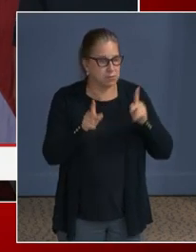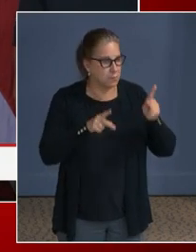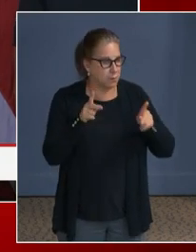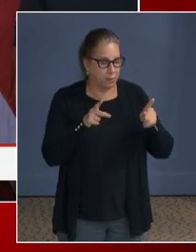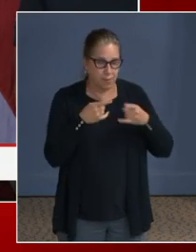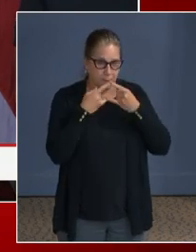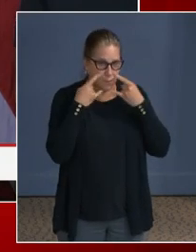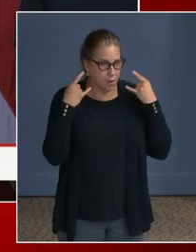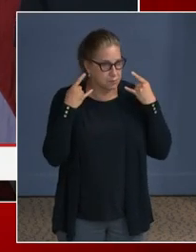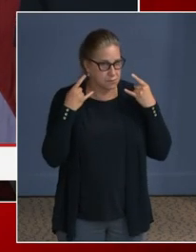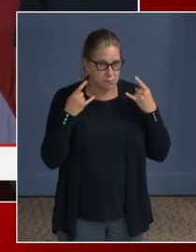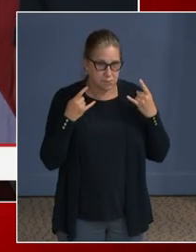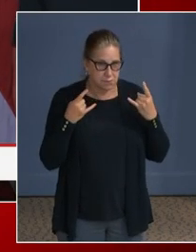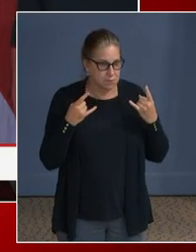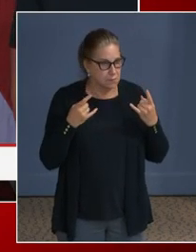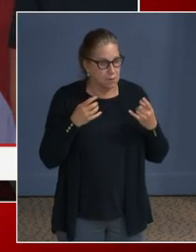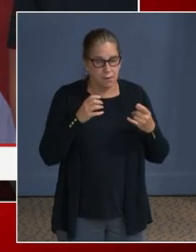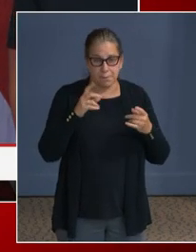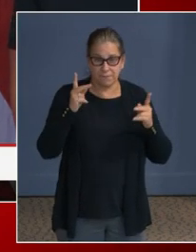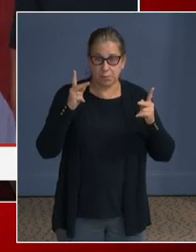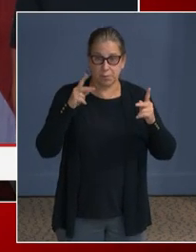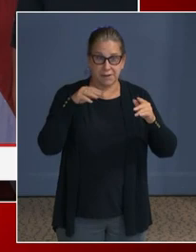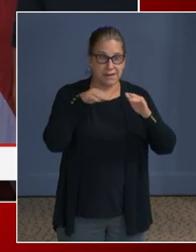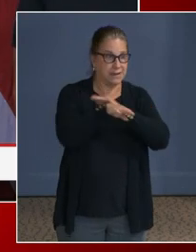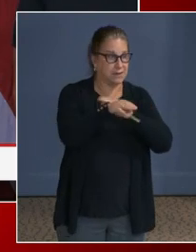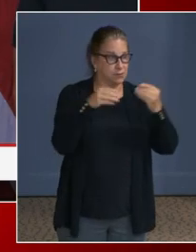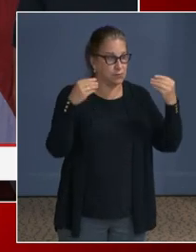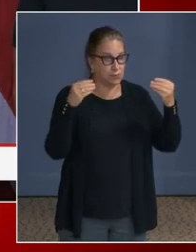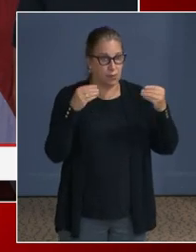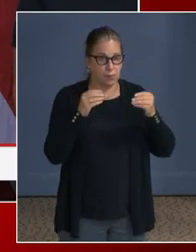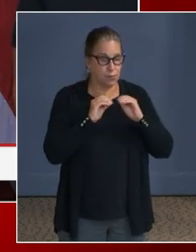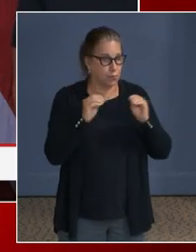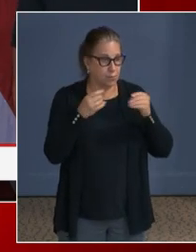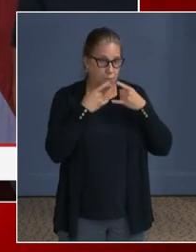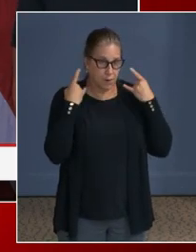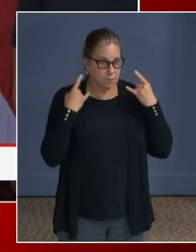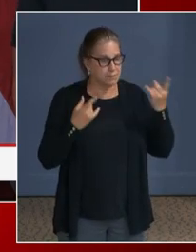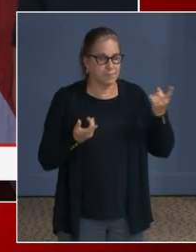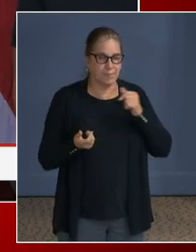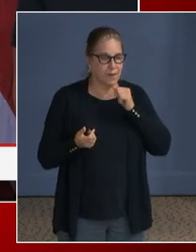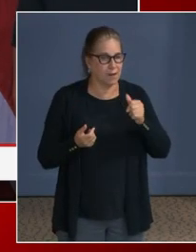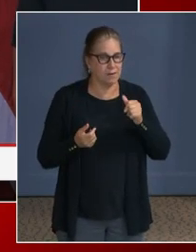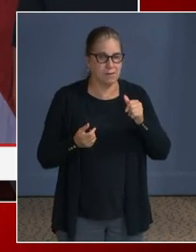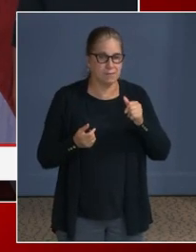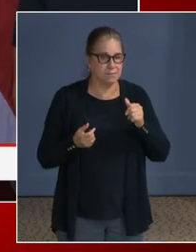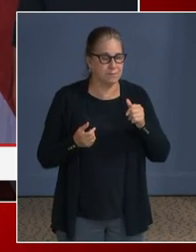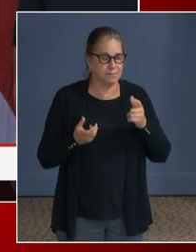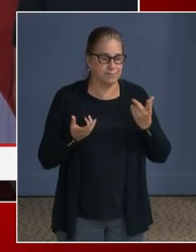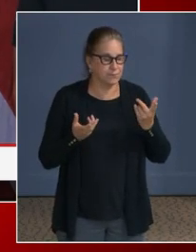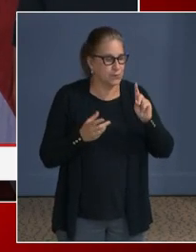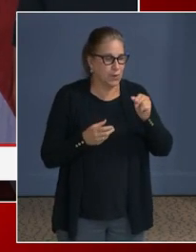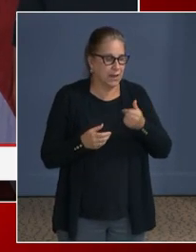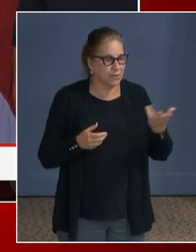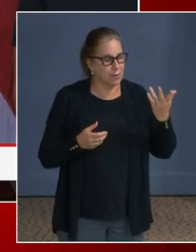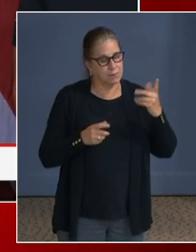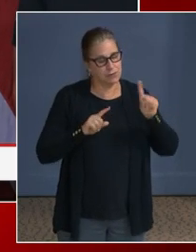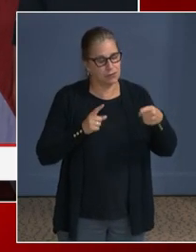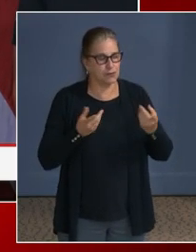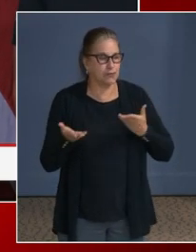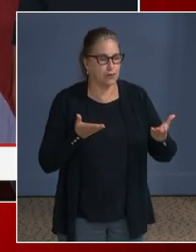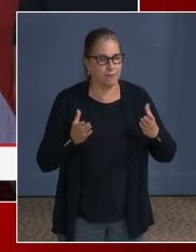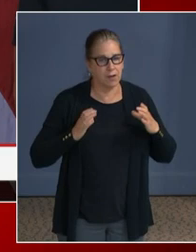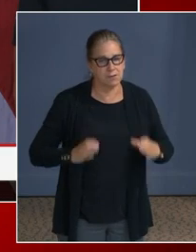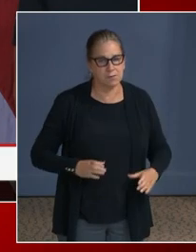their employees enforce the mask orders in their stores, and they will service customers who come in without masks because